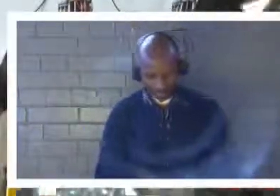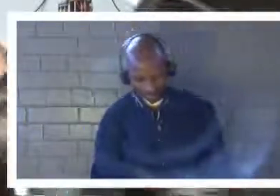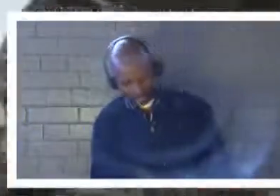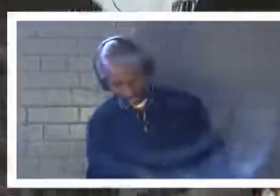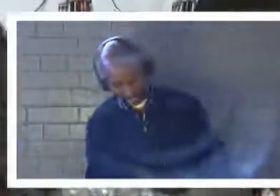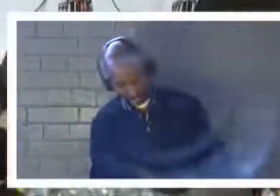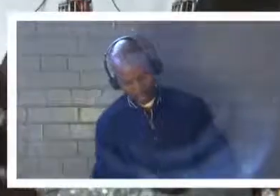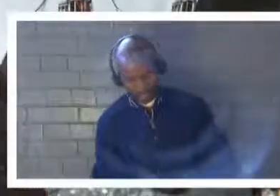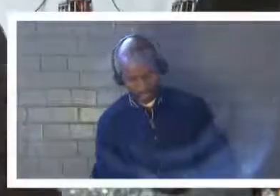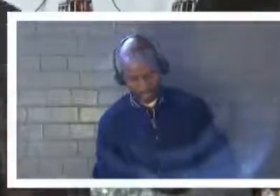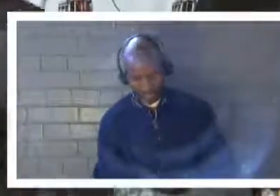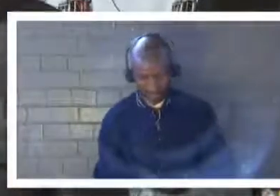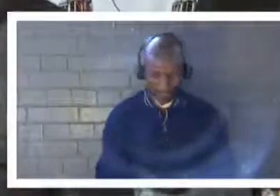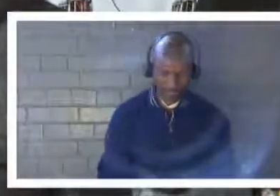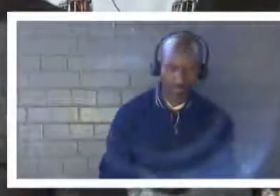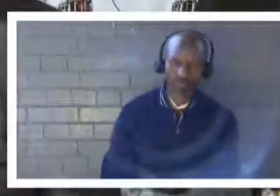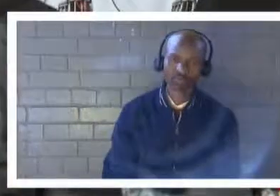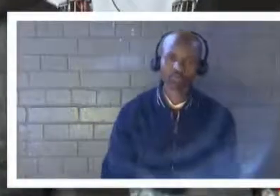Number six.